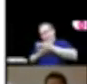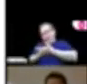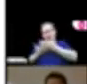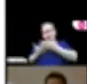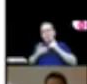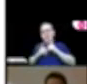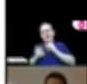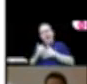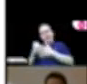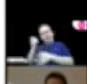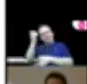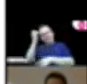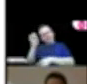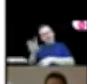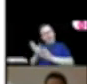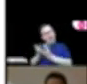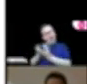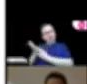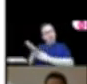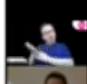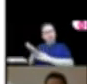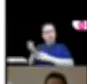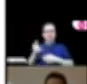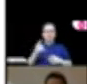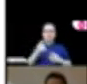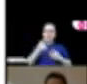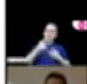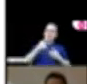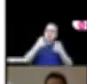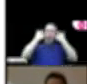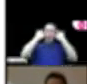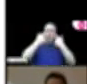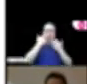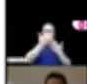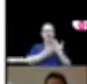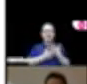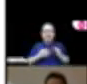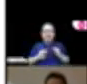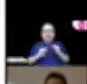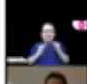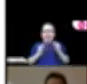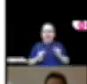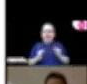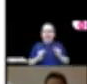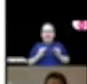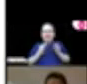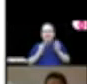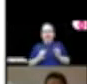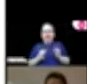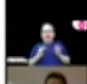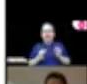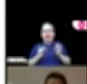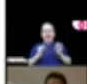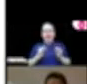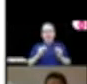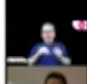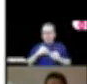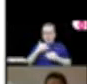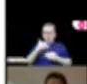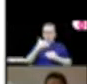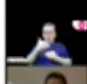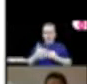So after, because the cases, most of the times they delay, they take long. After 1 year, maybe